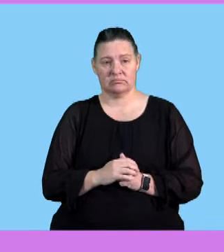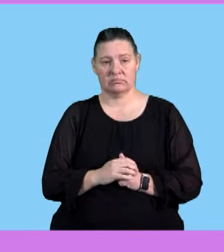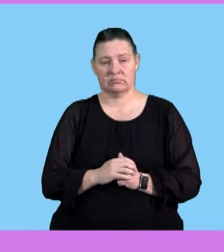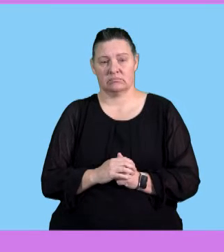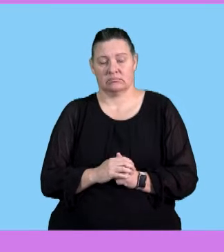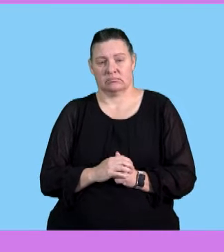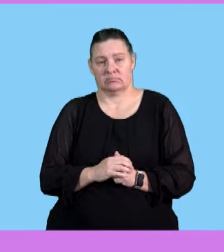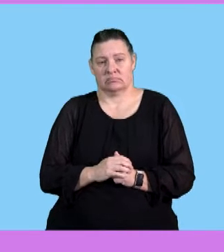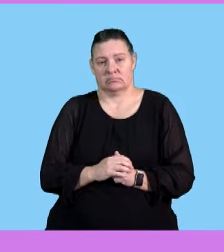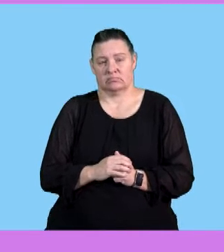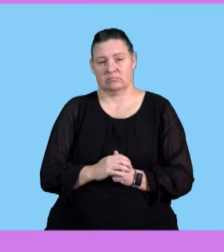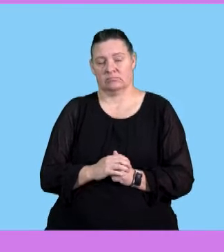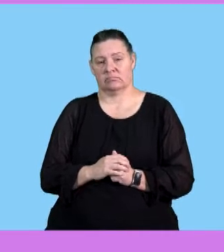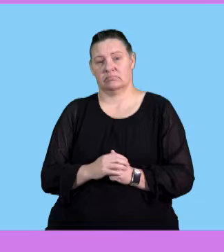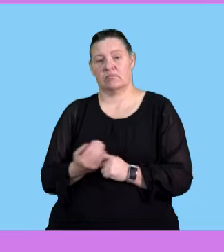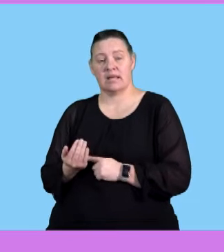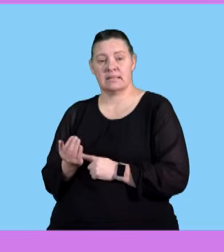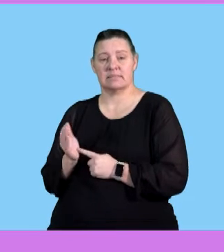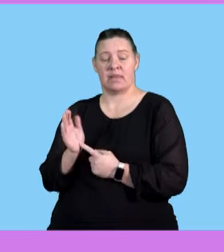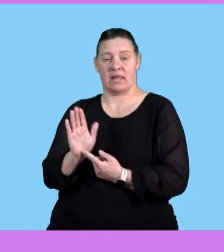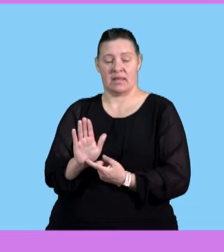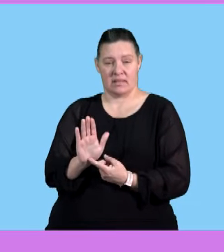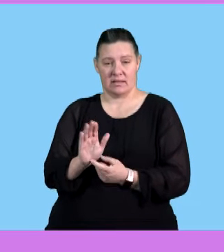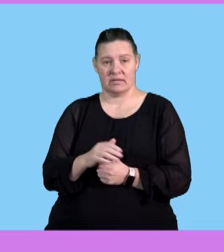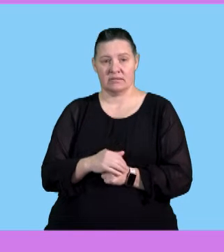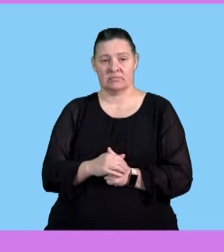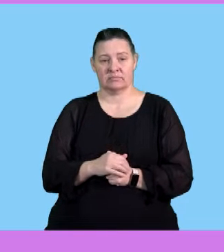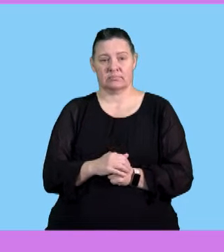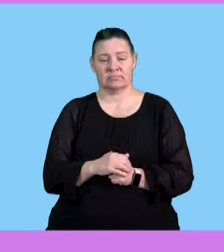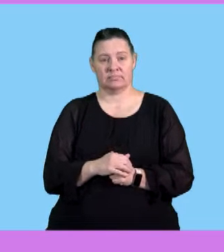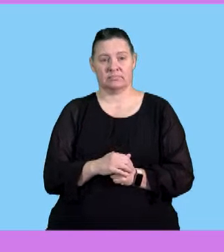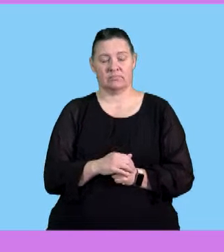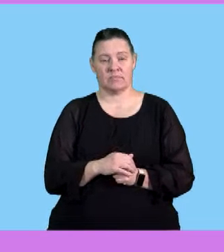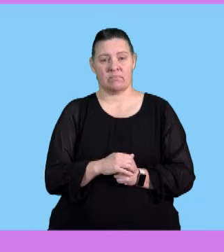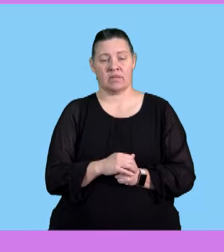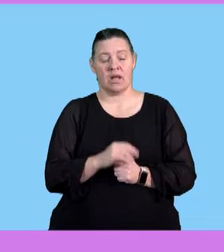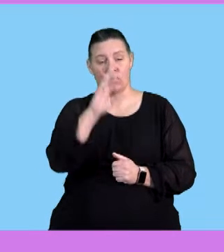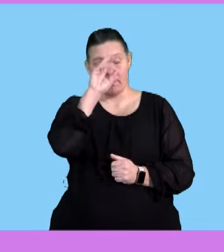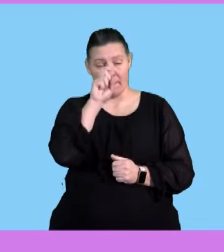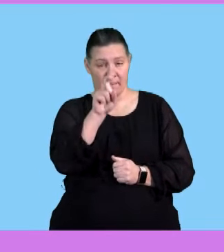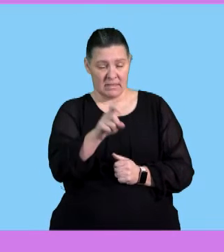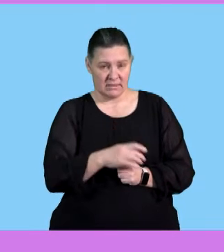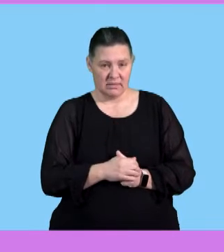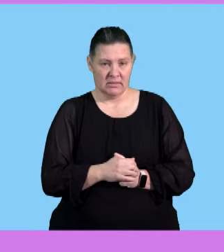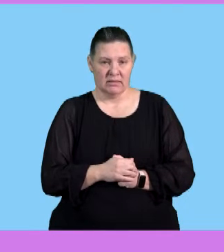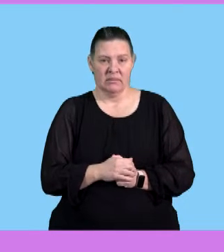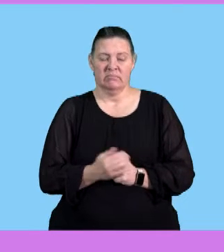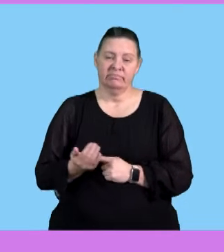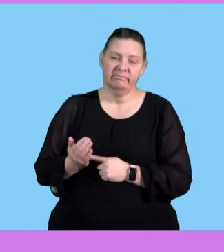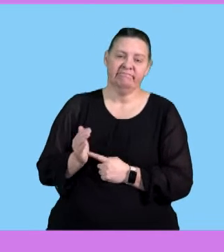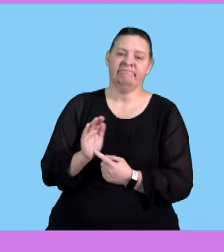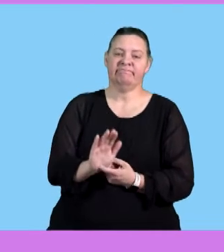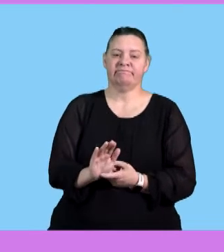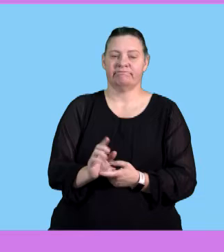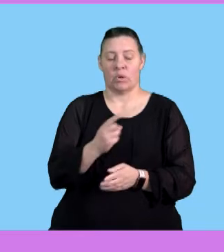3,150 Rand. Then her display, let's do it here. We need to remember